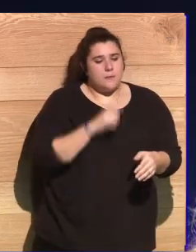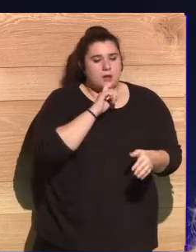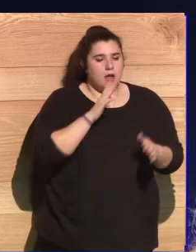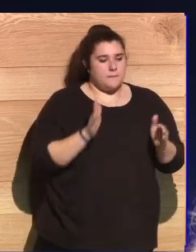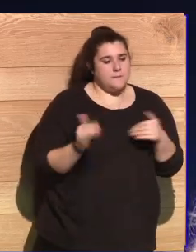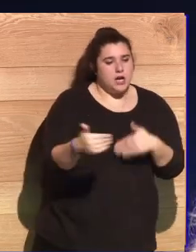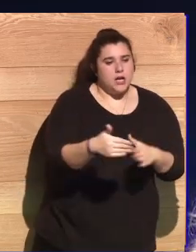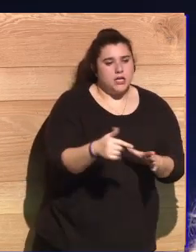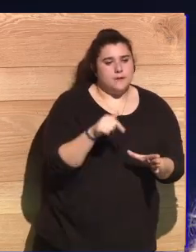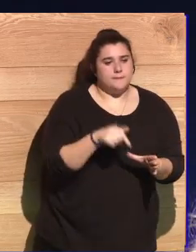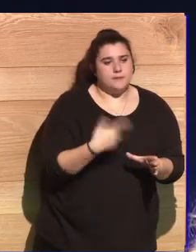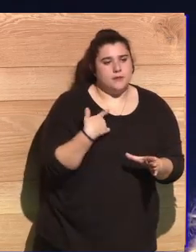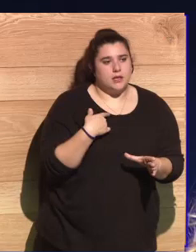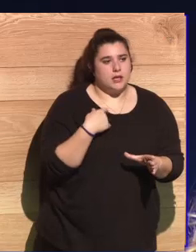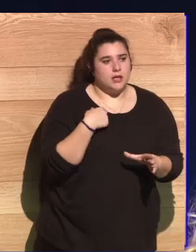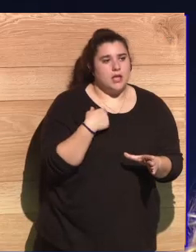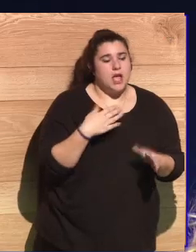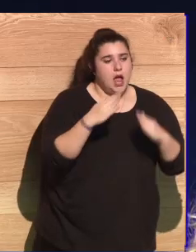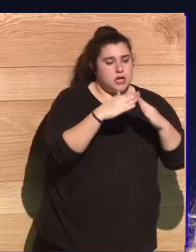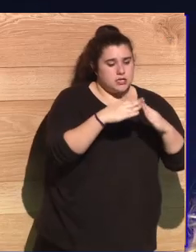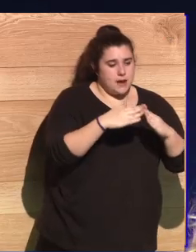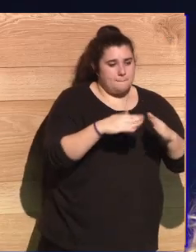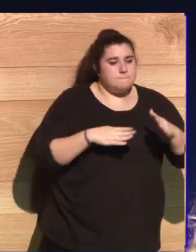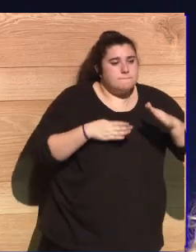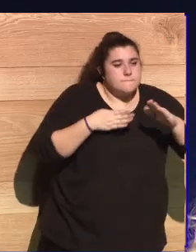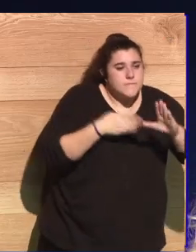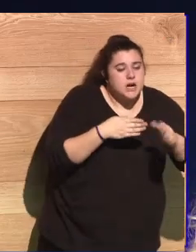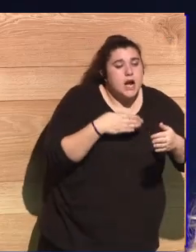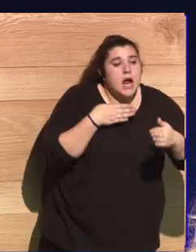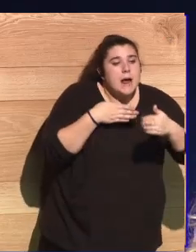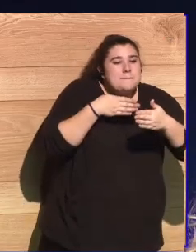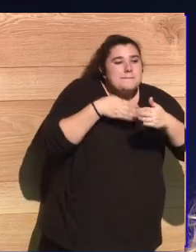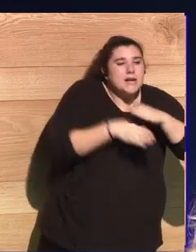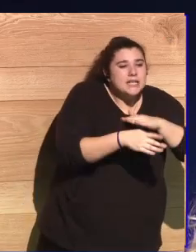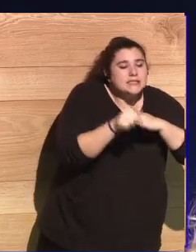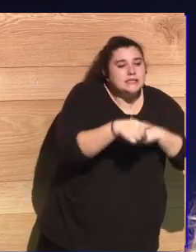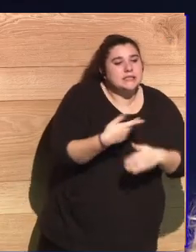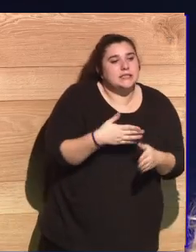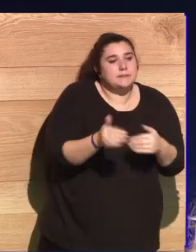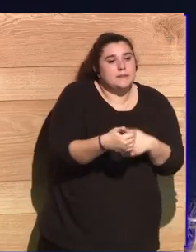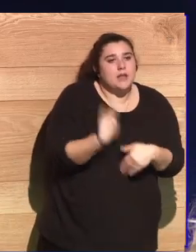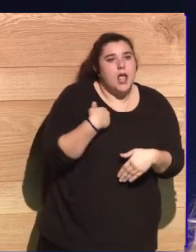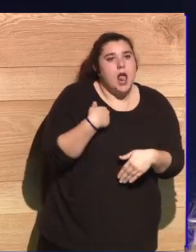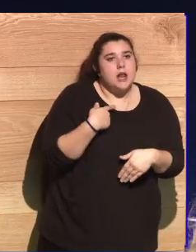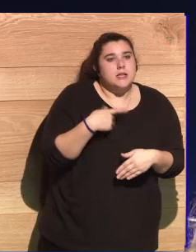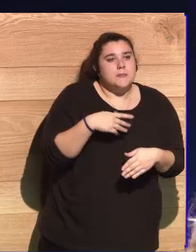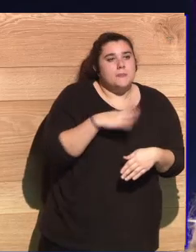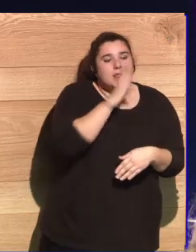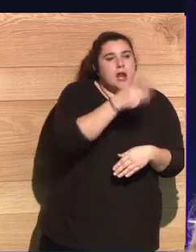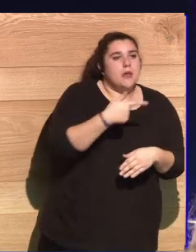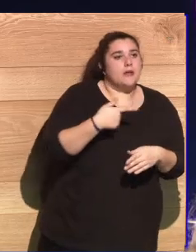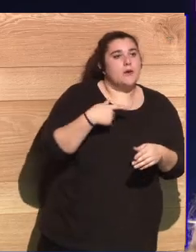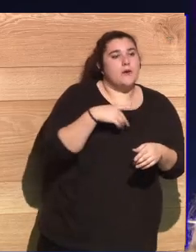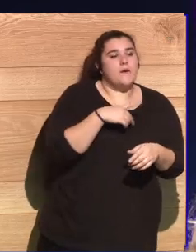porch. And it had a London shipping address, and I knew exactly what it was. It was the